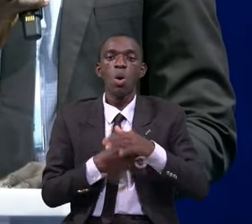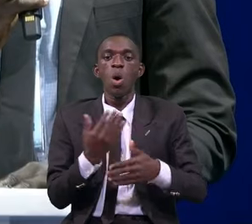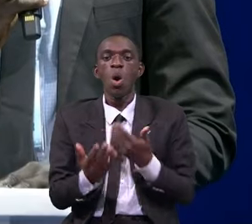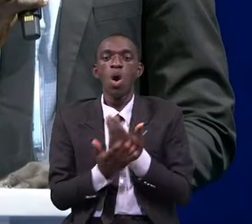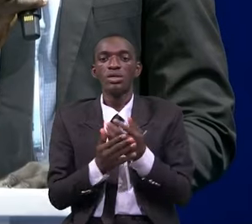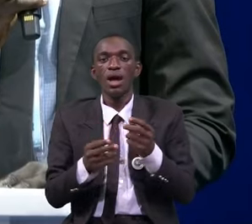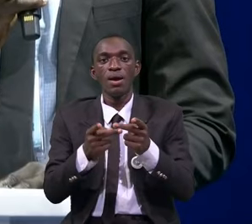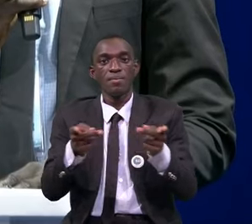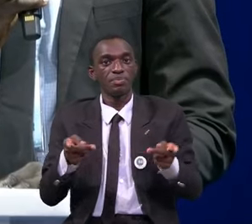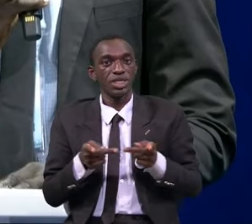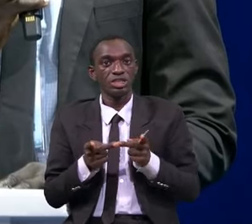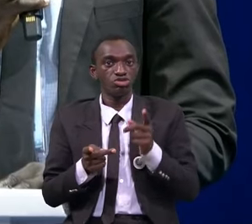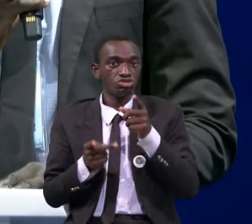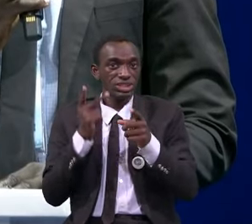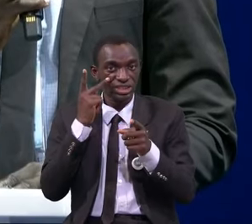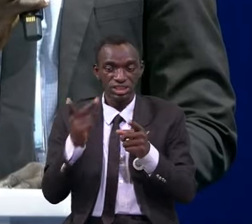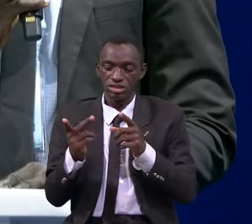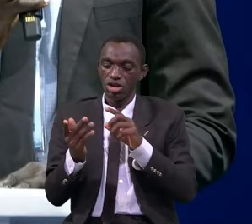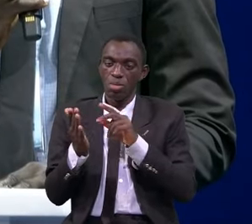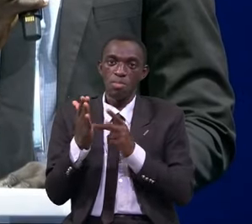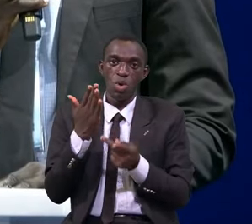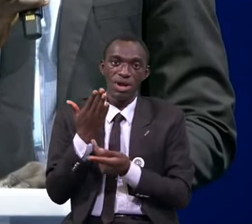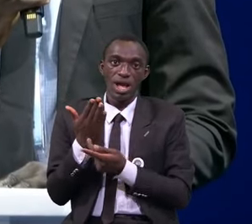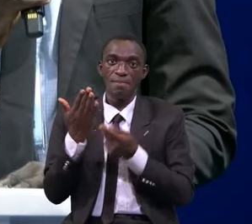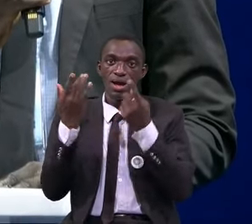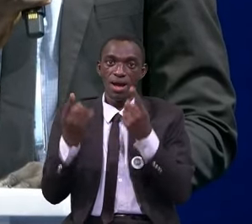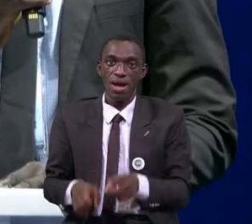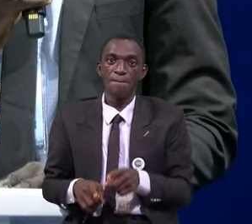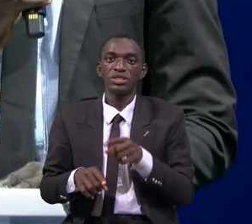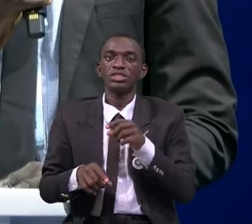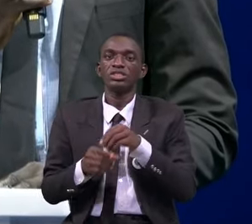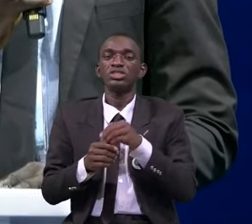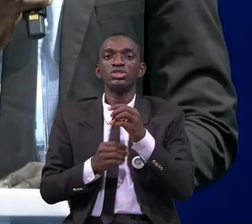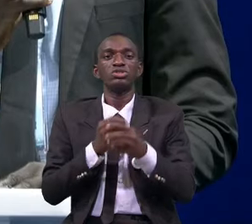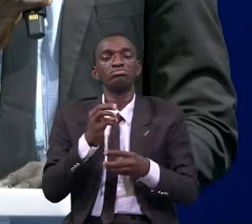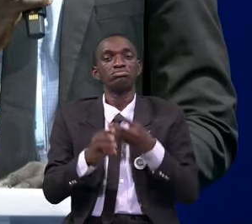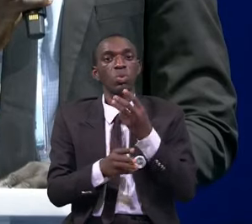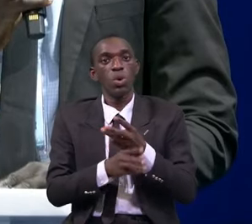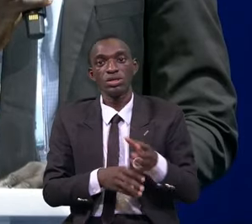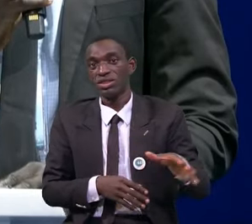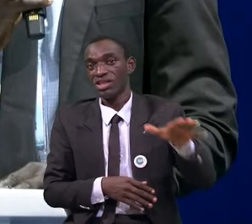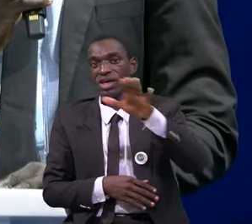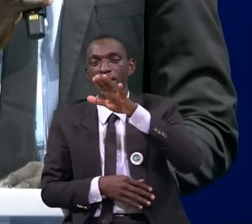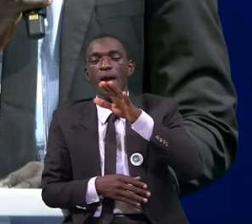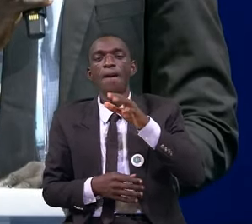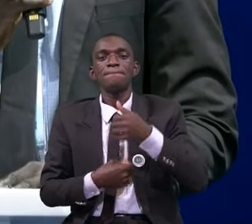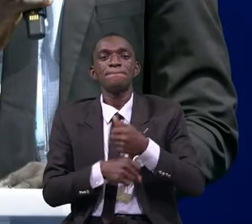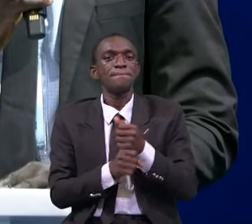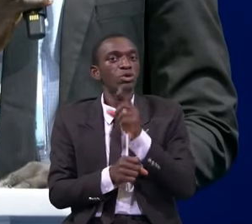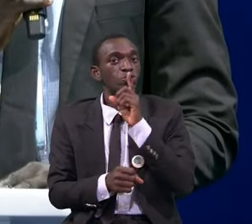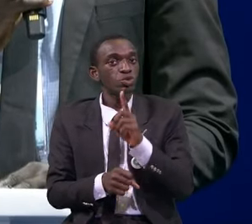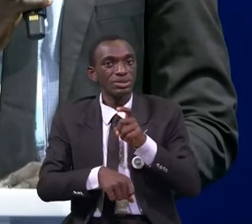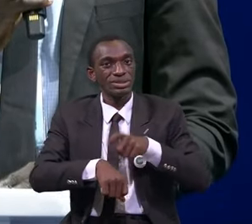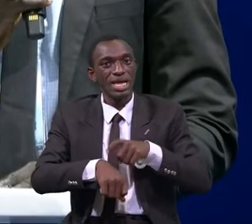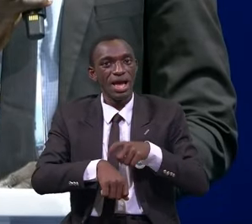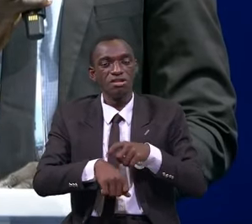where this program is holding across the globe, let's ensure that we handle